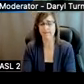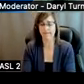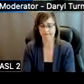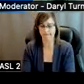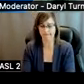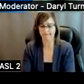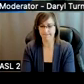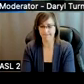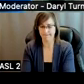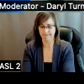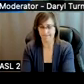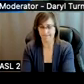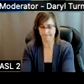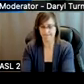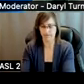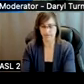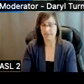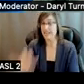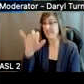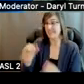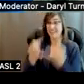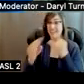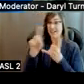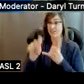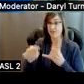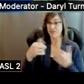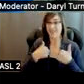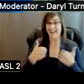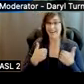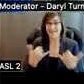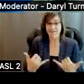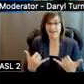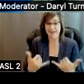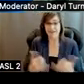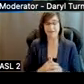And that is the last of the questions that I have at this time.